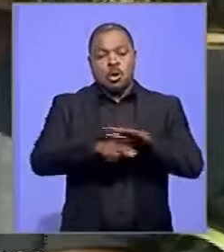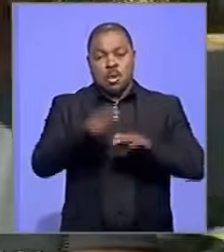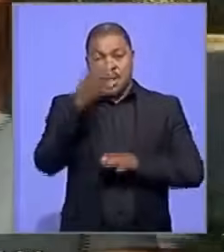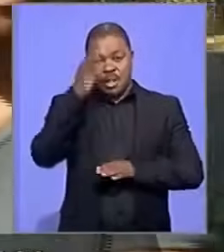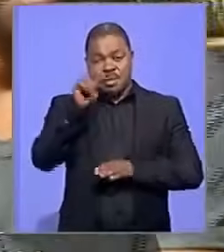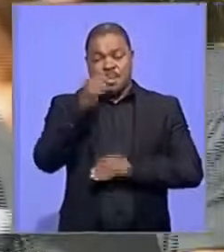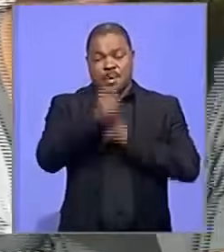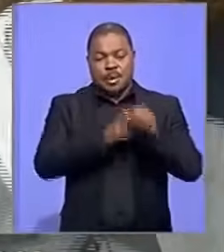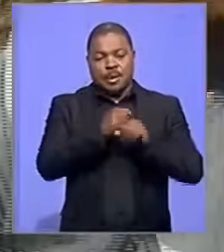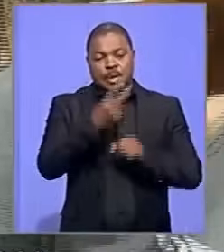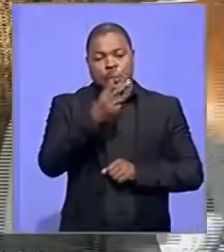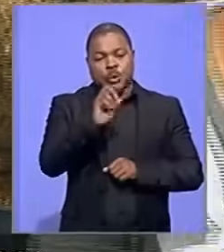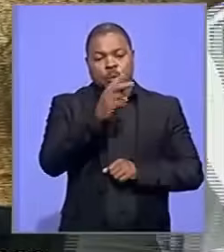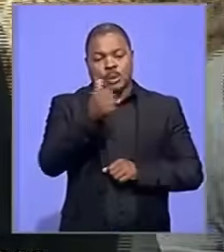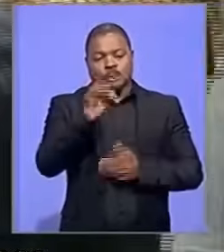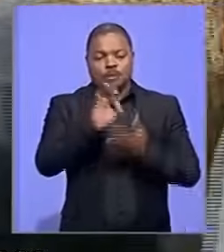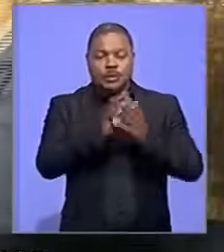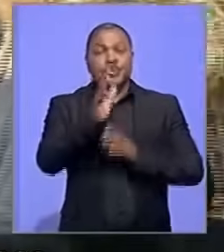ka 2026.